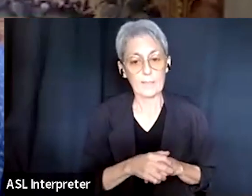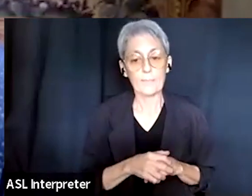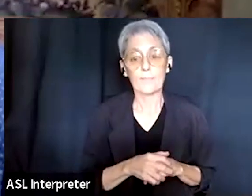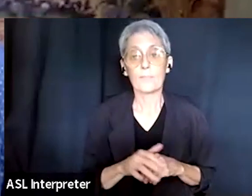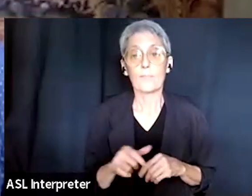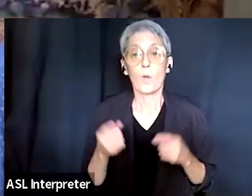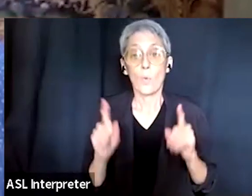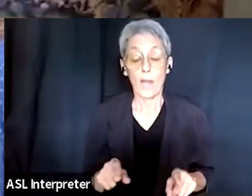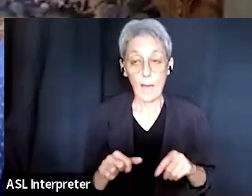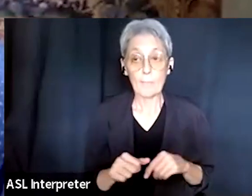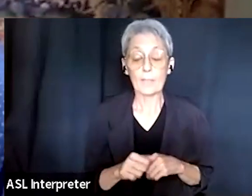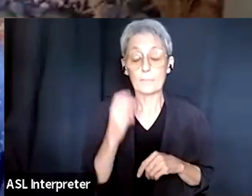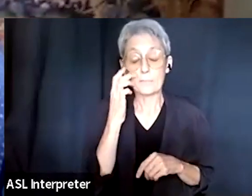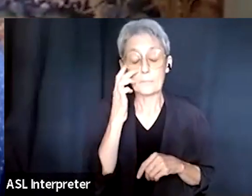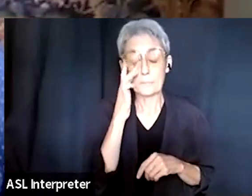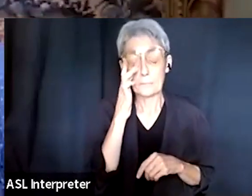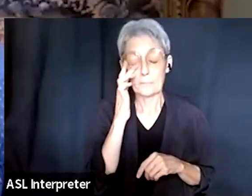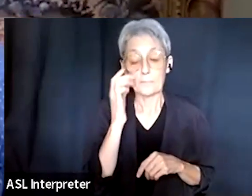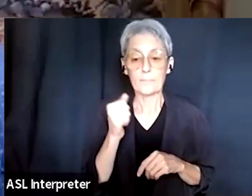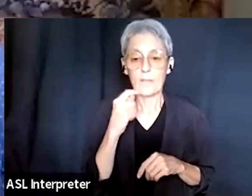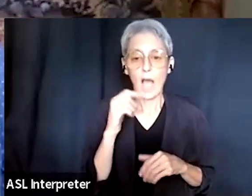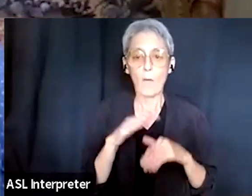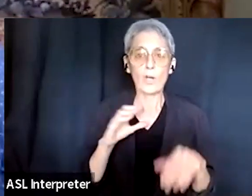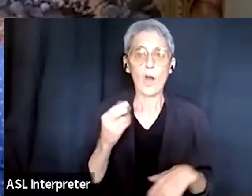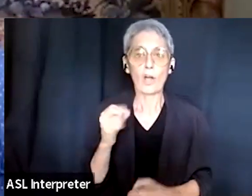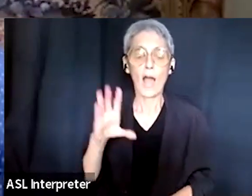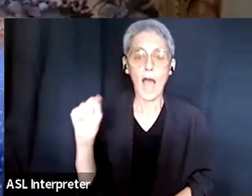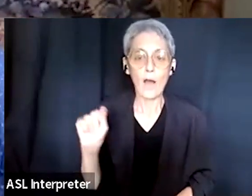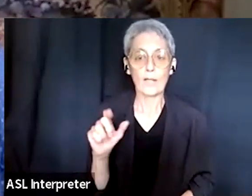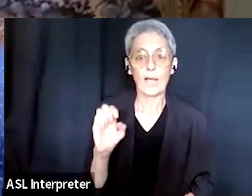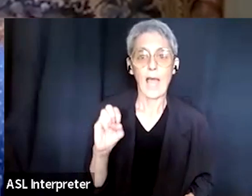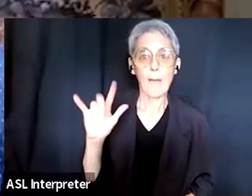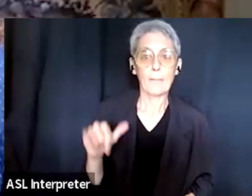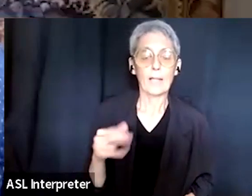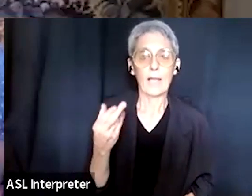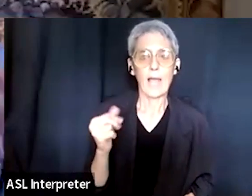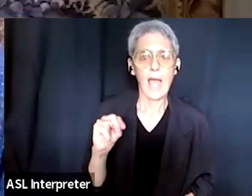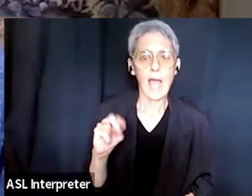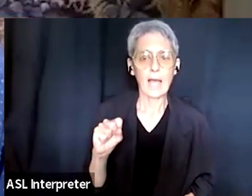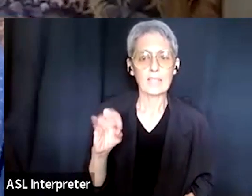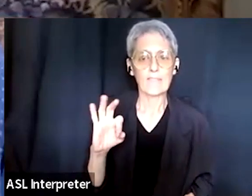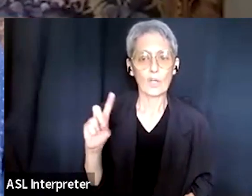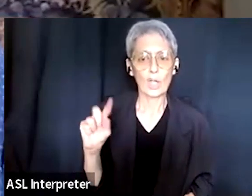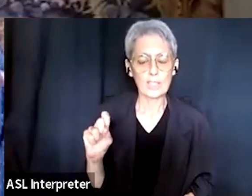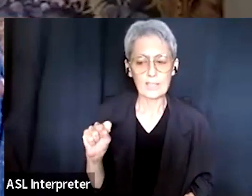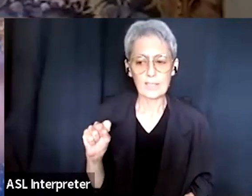was because of, I'll just call her out, Emily Hansford's podcast, which